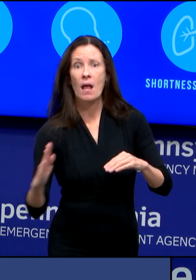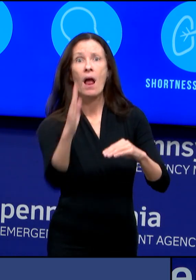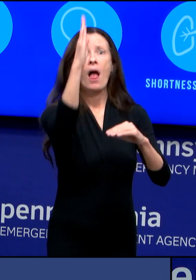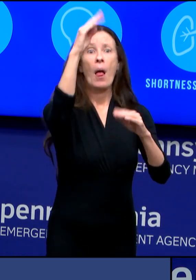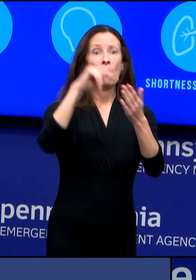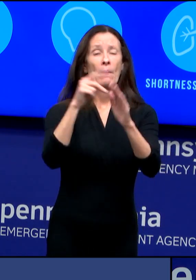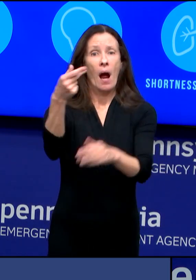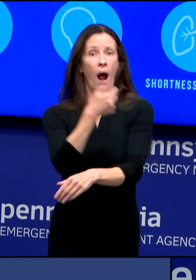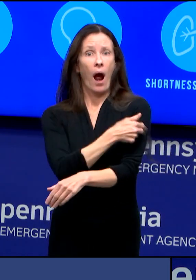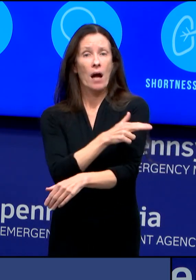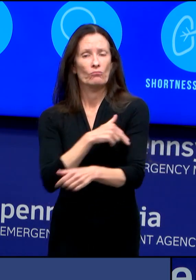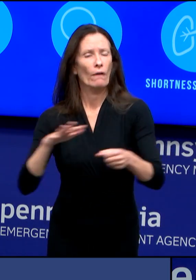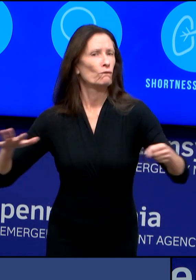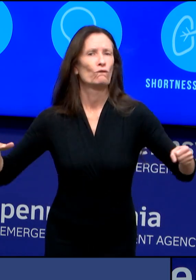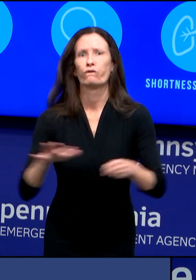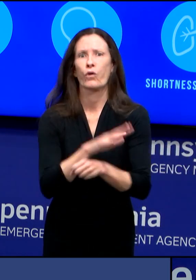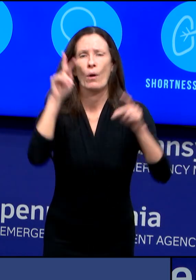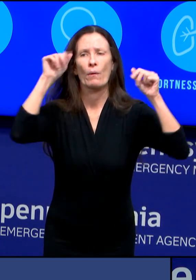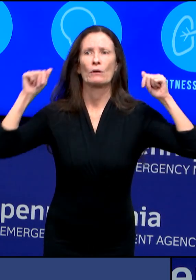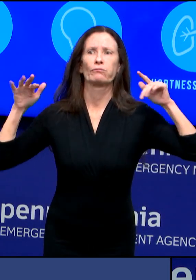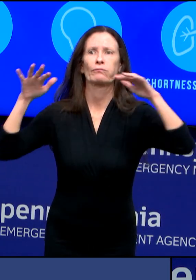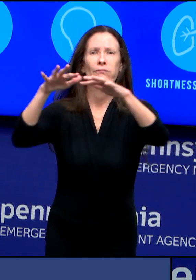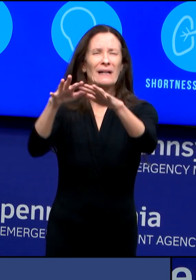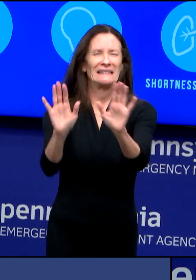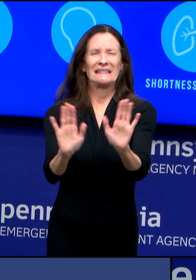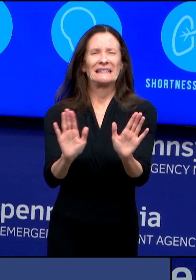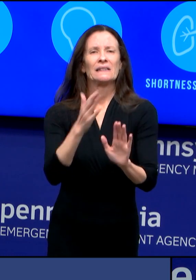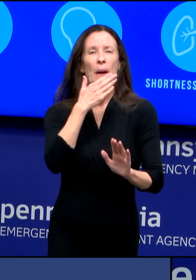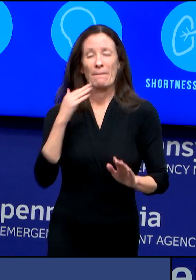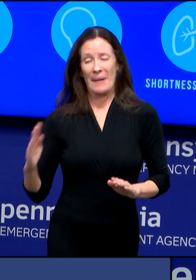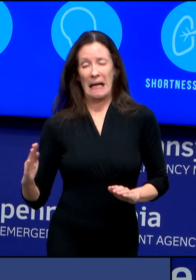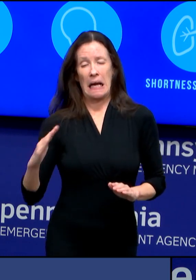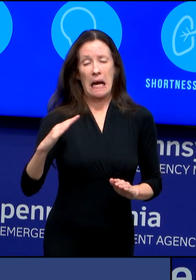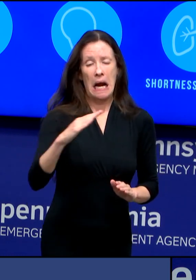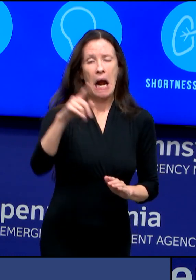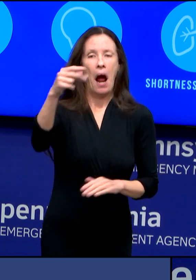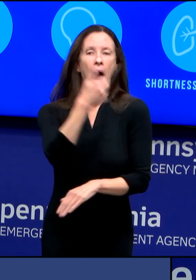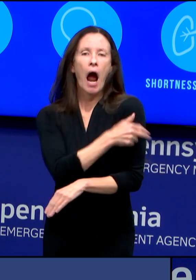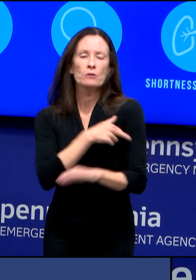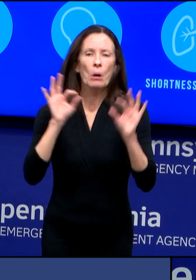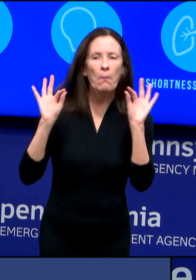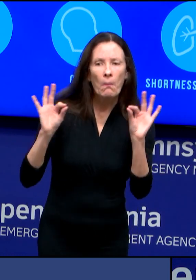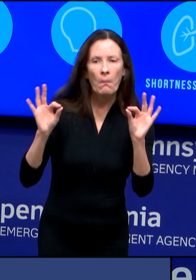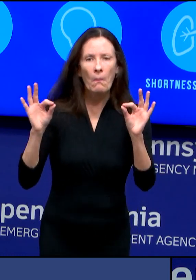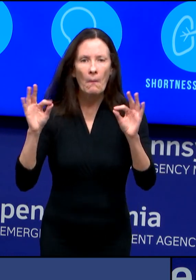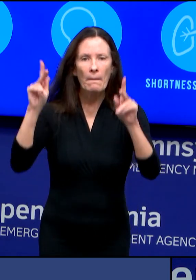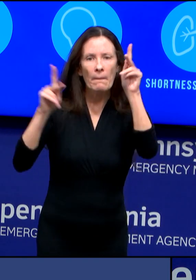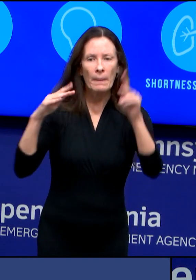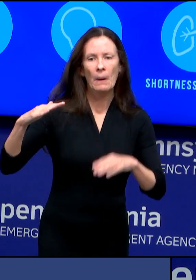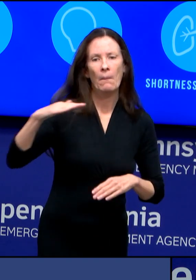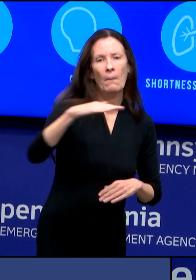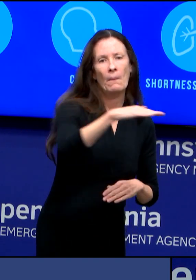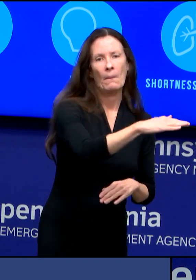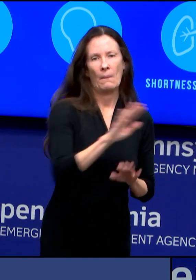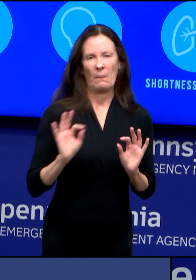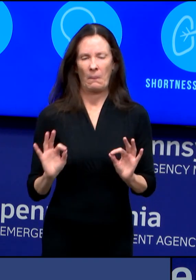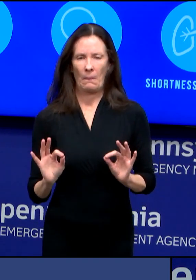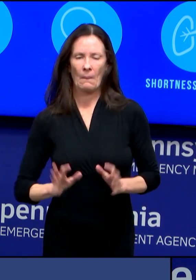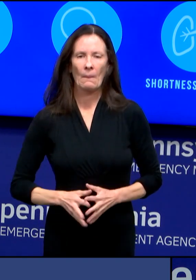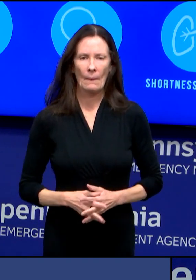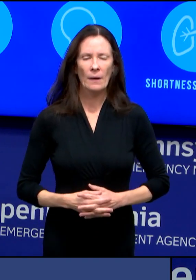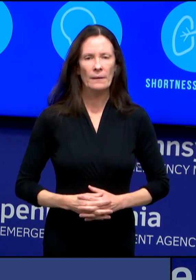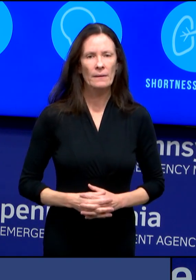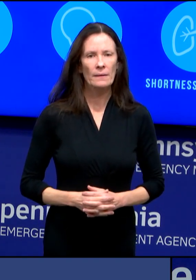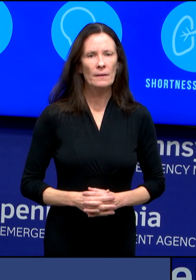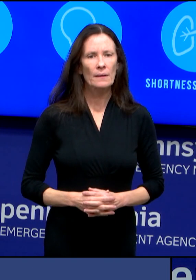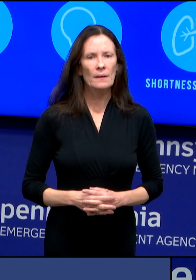there's been a substantial social media campaign to get people to sew face masks at home and give them to hospitals. This campaign seems